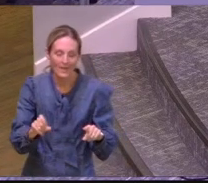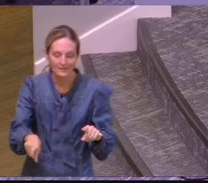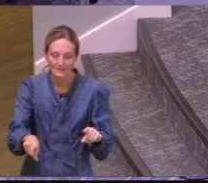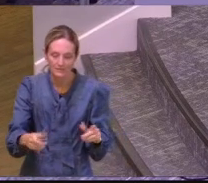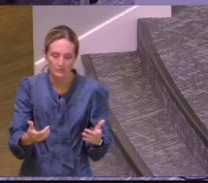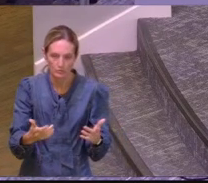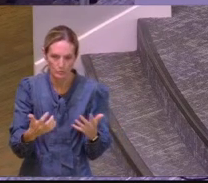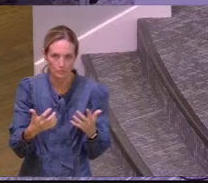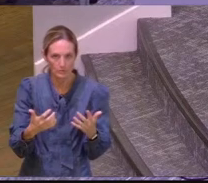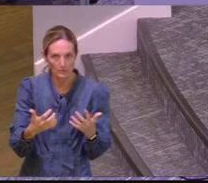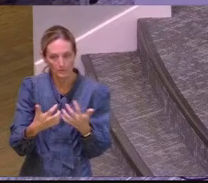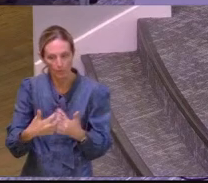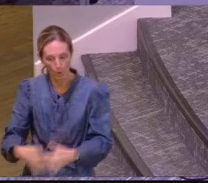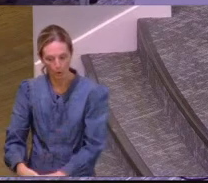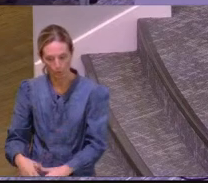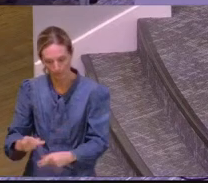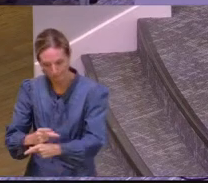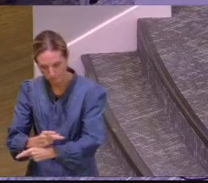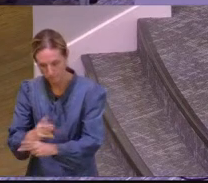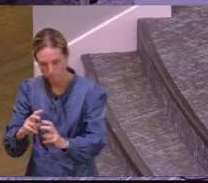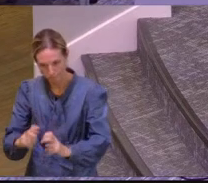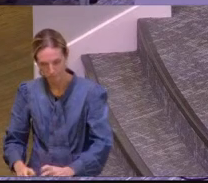take time. And